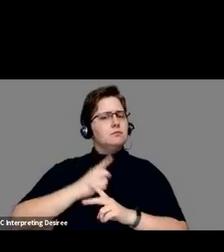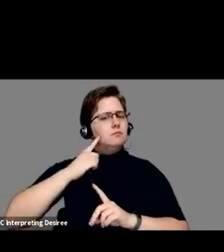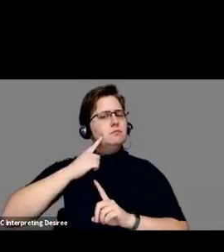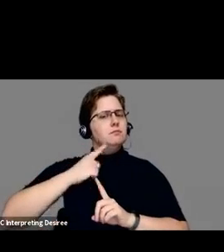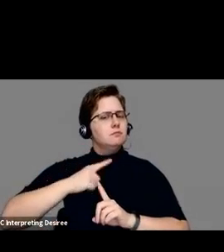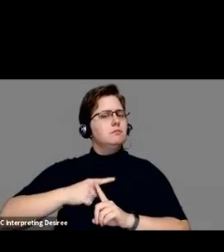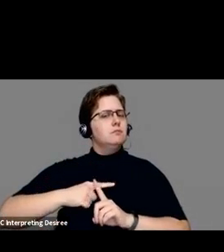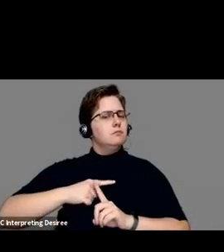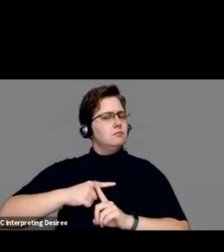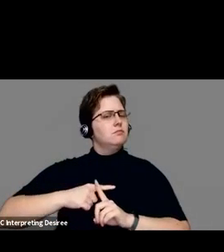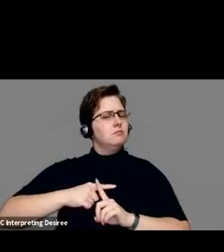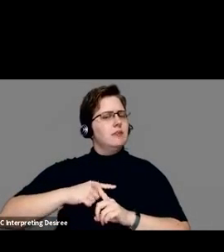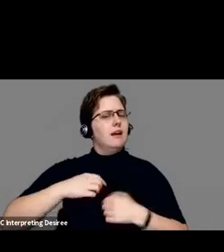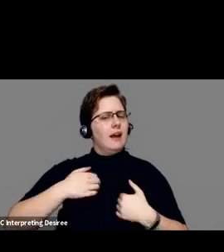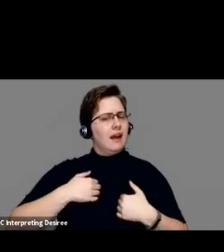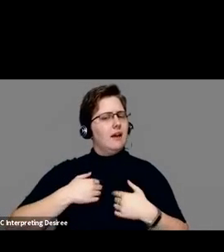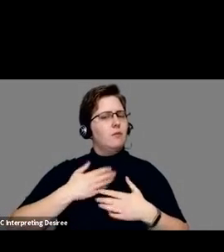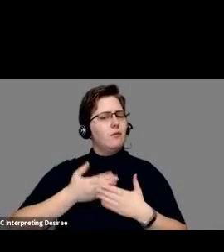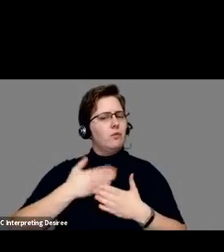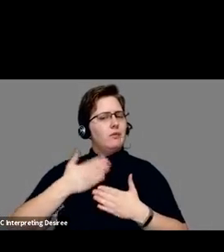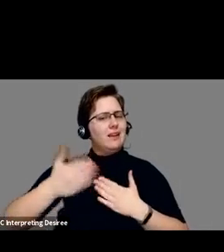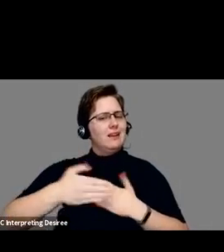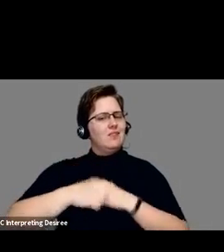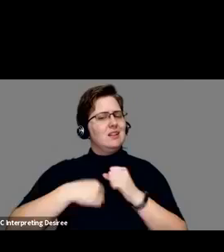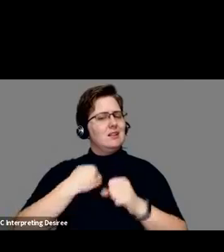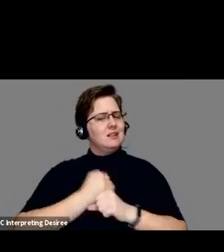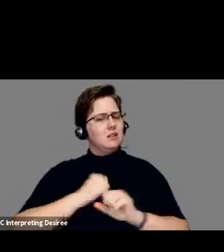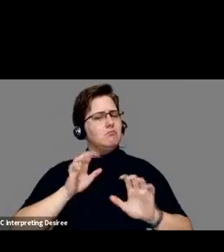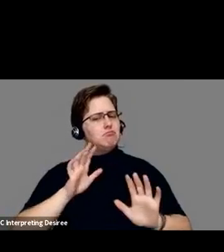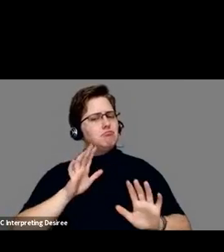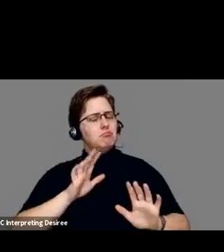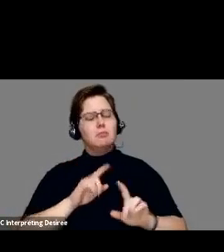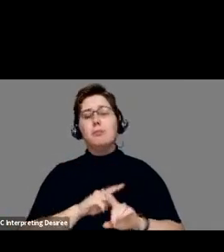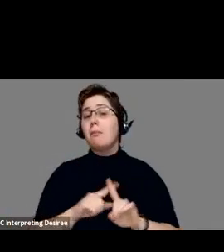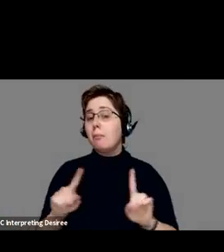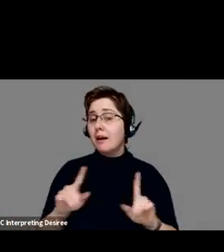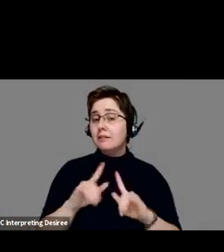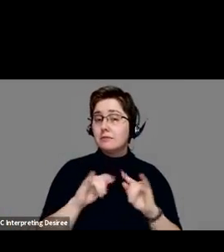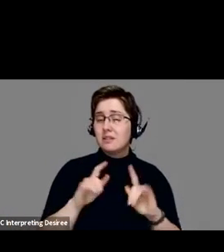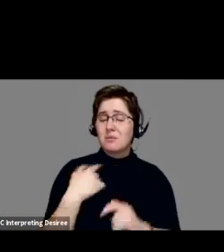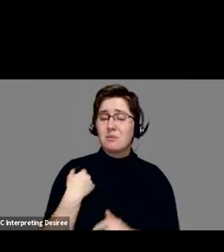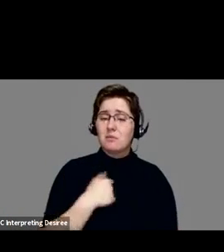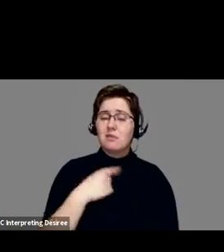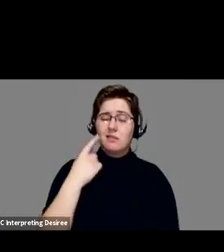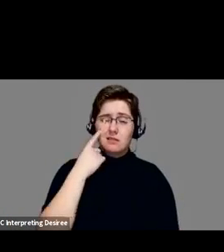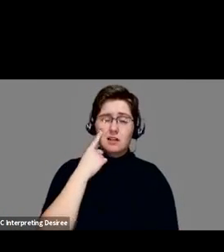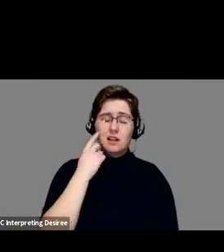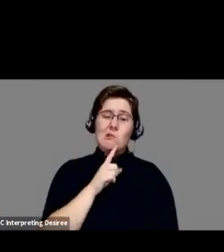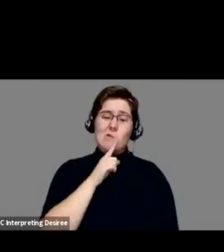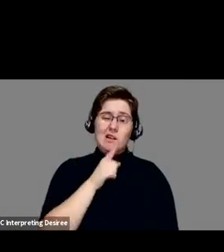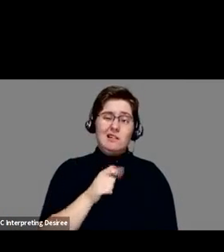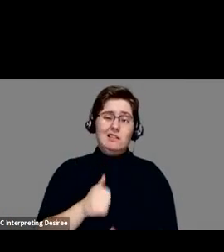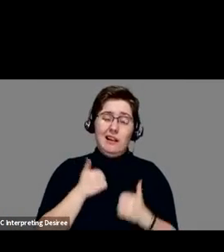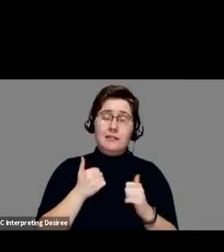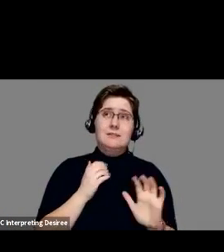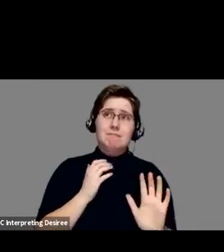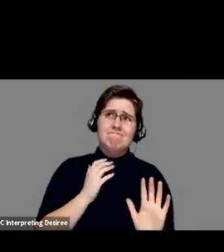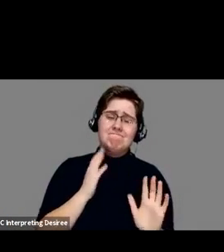vaccine by the end of the year. At the same time, we should be realistic and anticipate